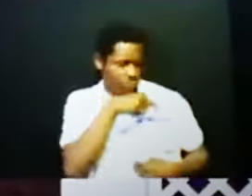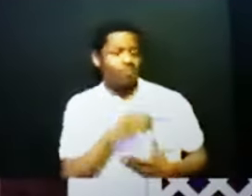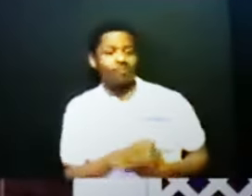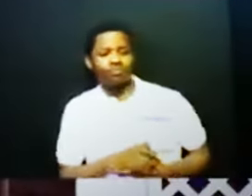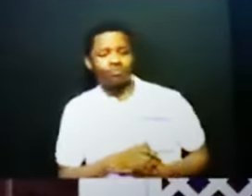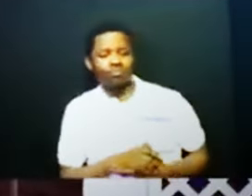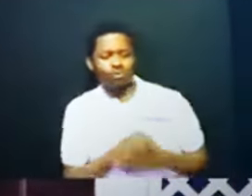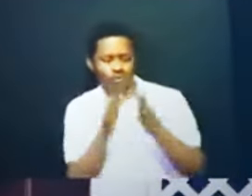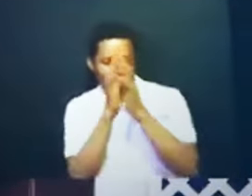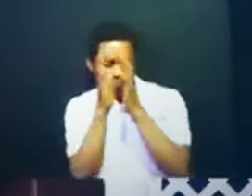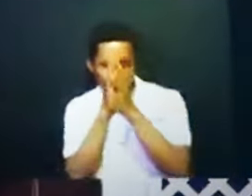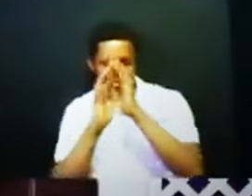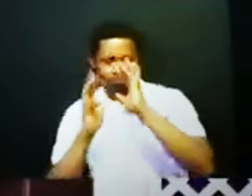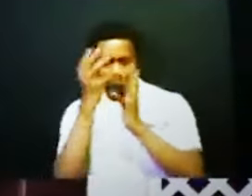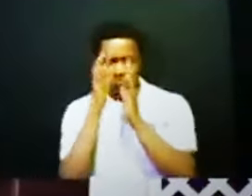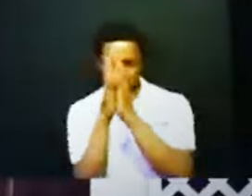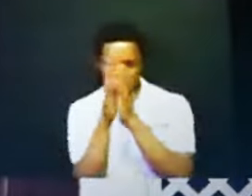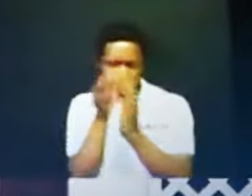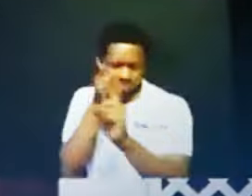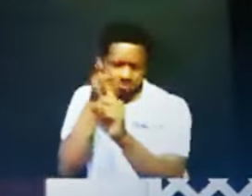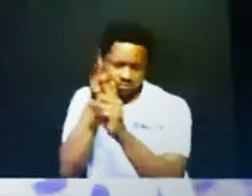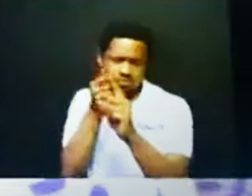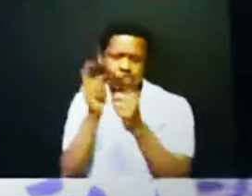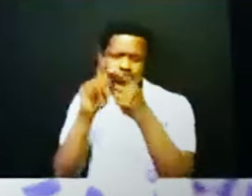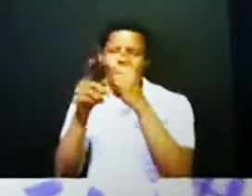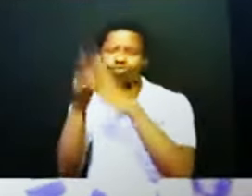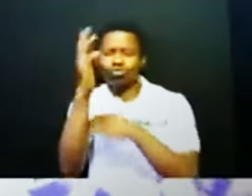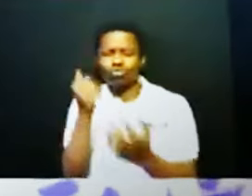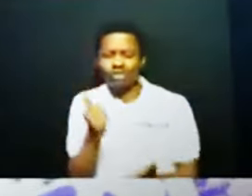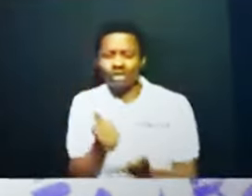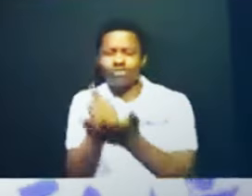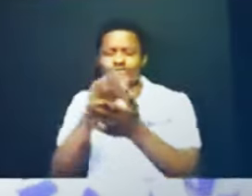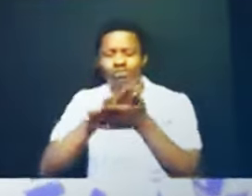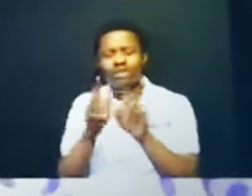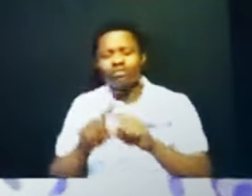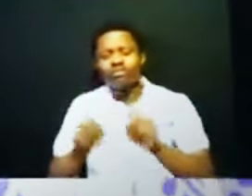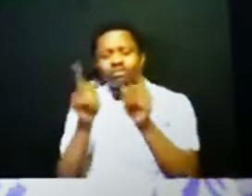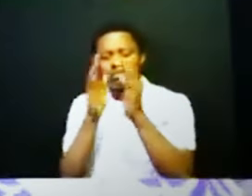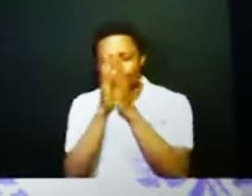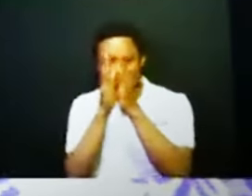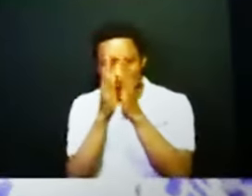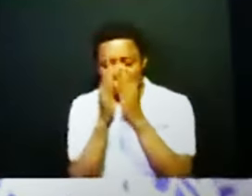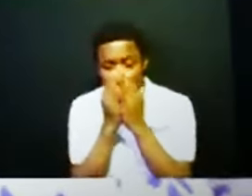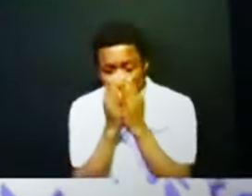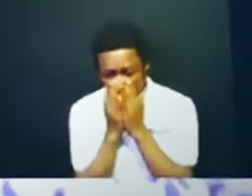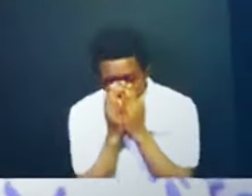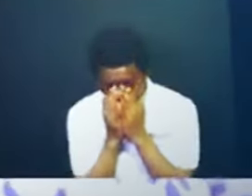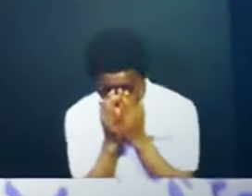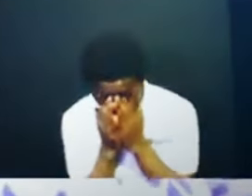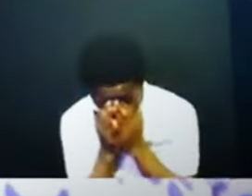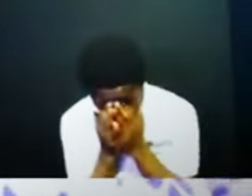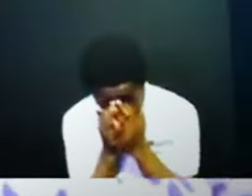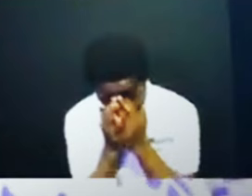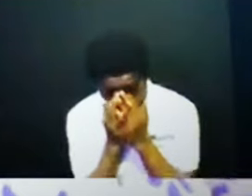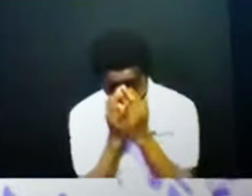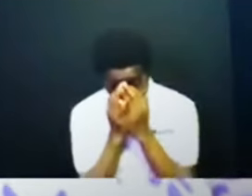Shall we pray together? In the name of Jesus. Take